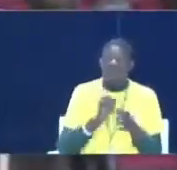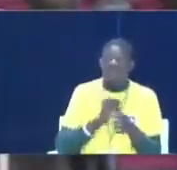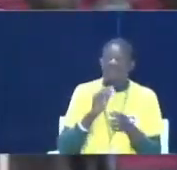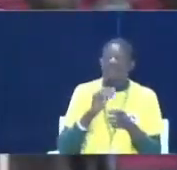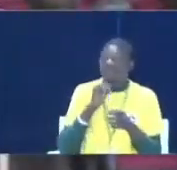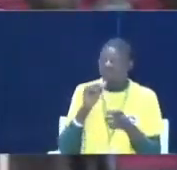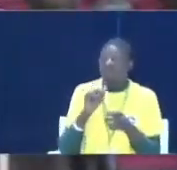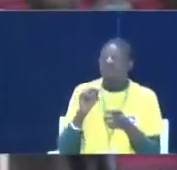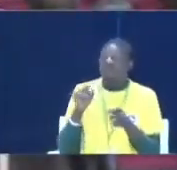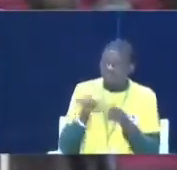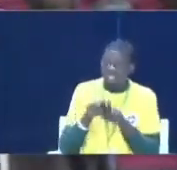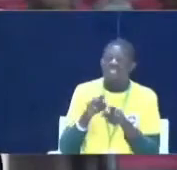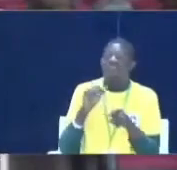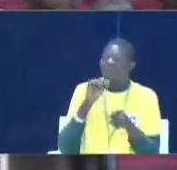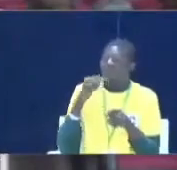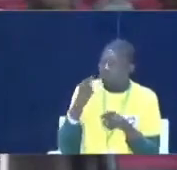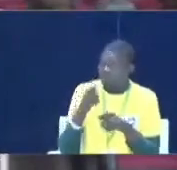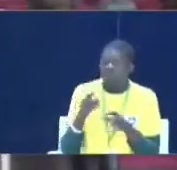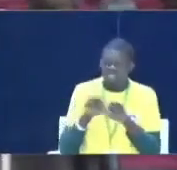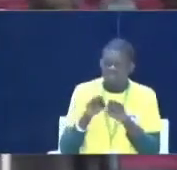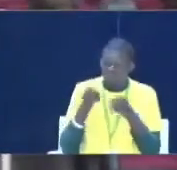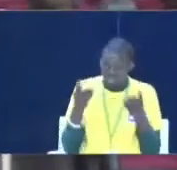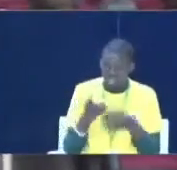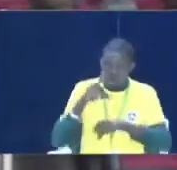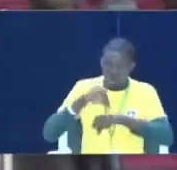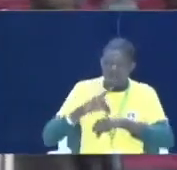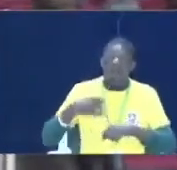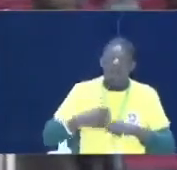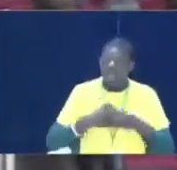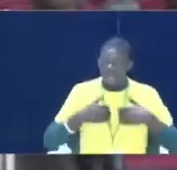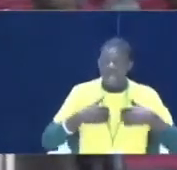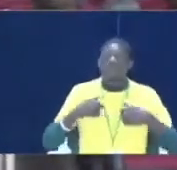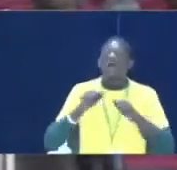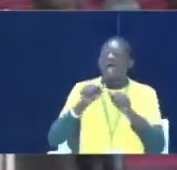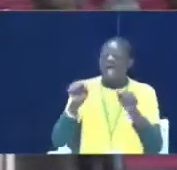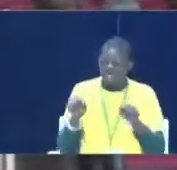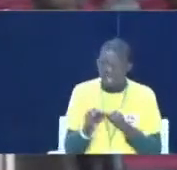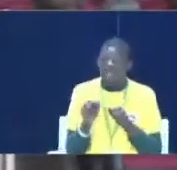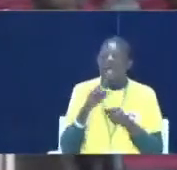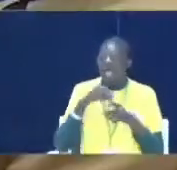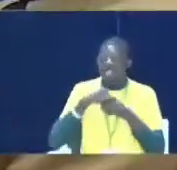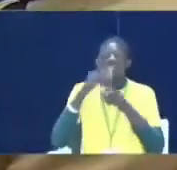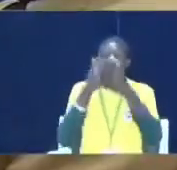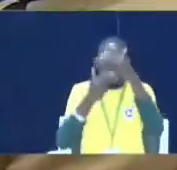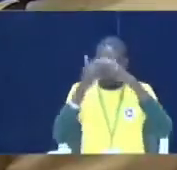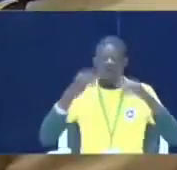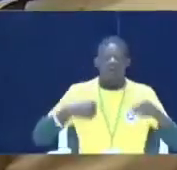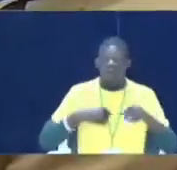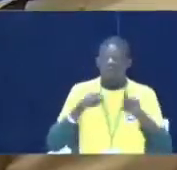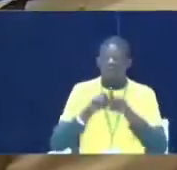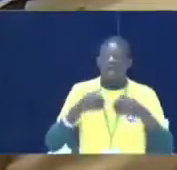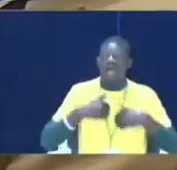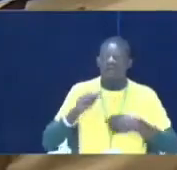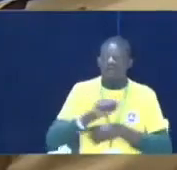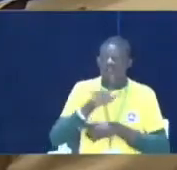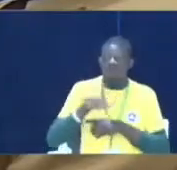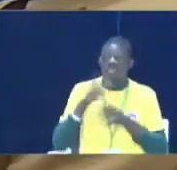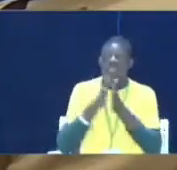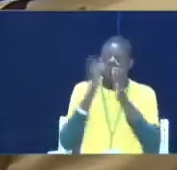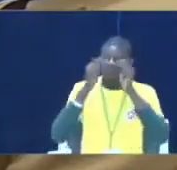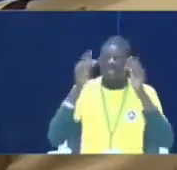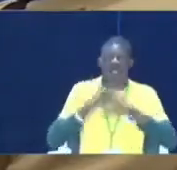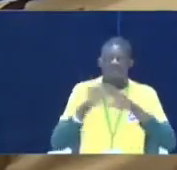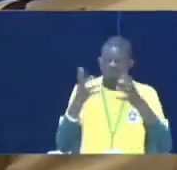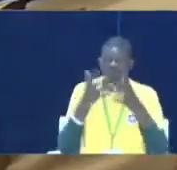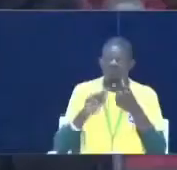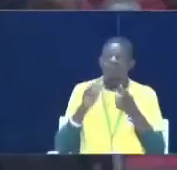have told you. So even here on earth, we have our locations. And in heaven, you also have a place. So I don't know who